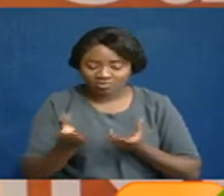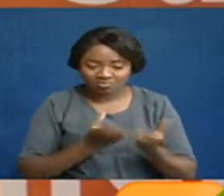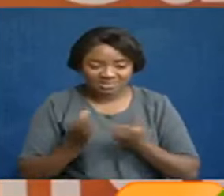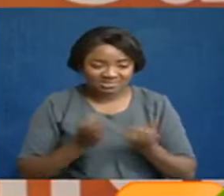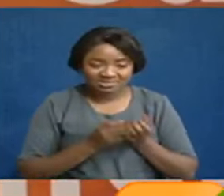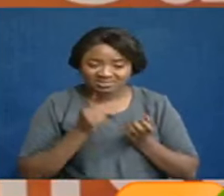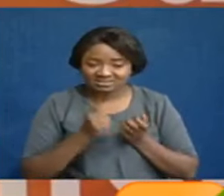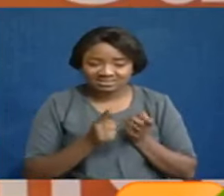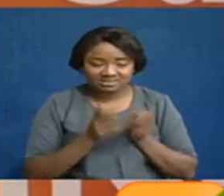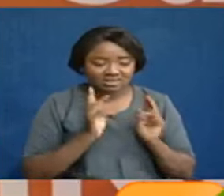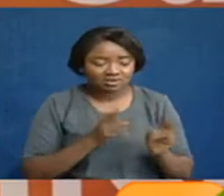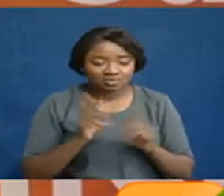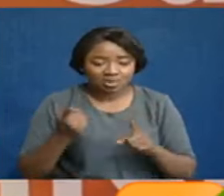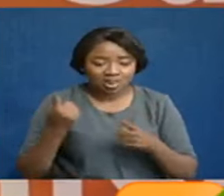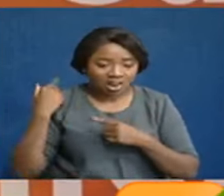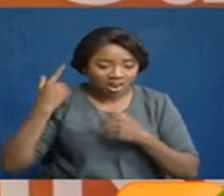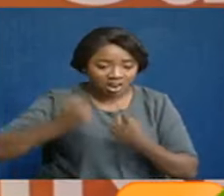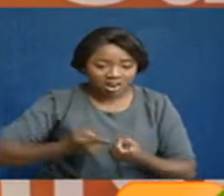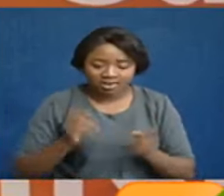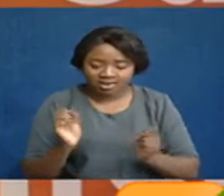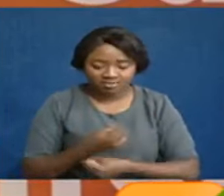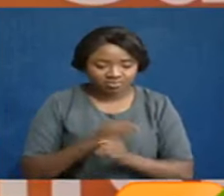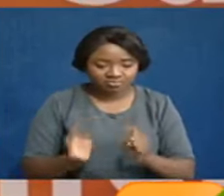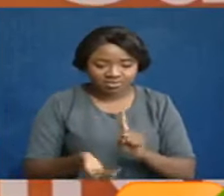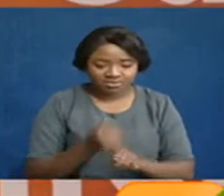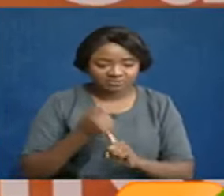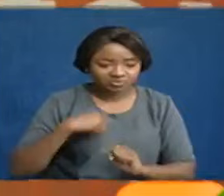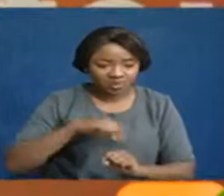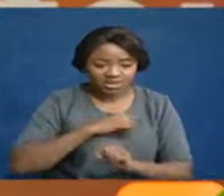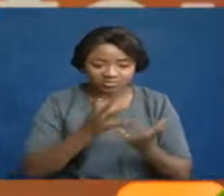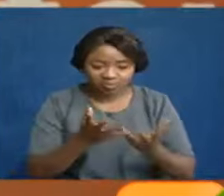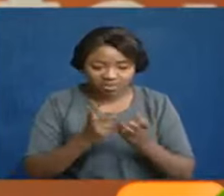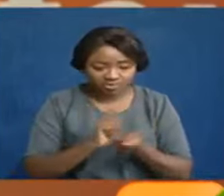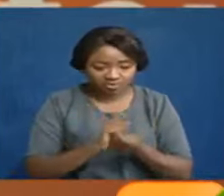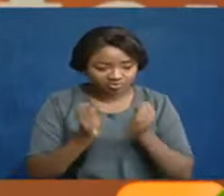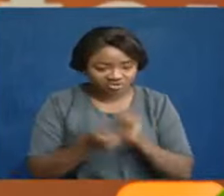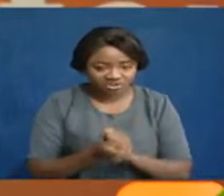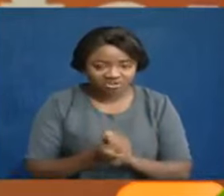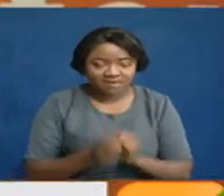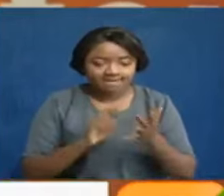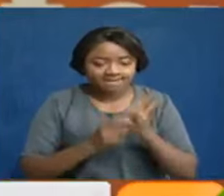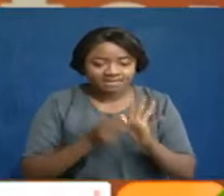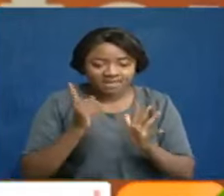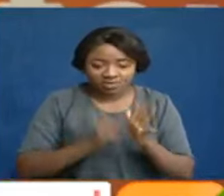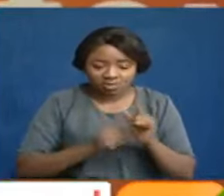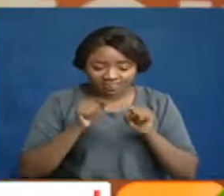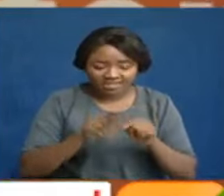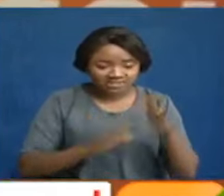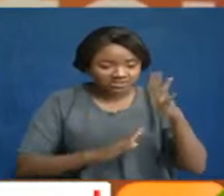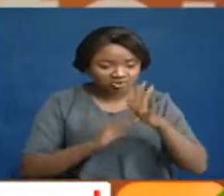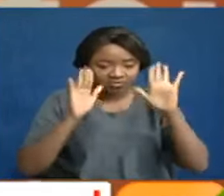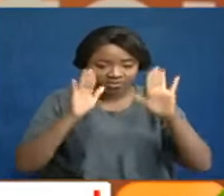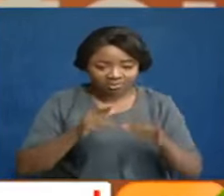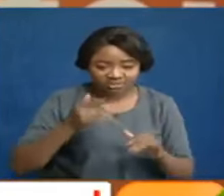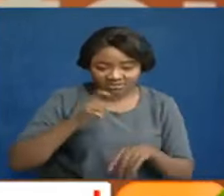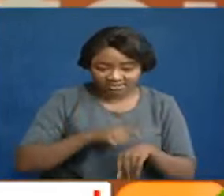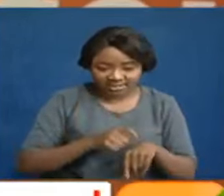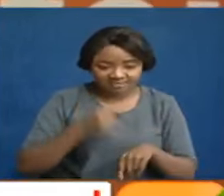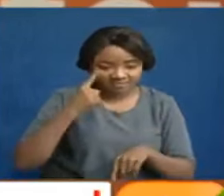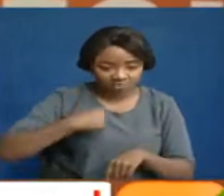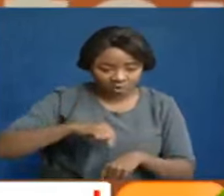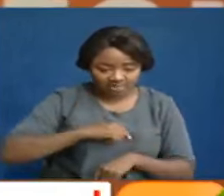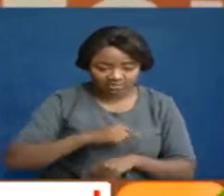not working, and so we need to change it. So this is an important moment for us. We think that this fund,